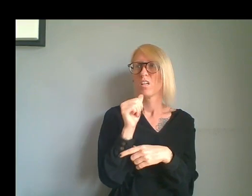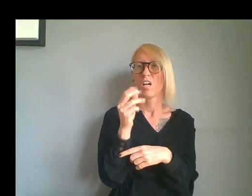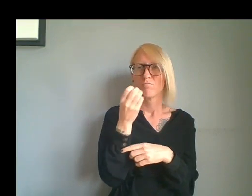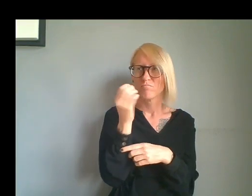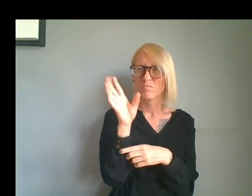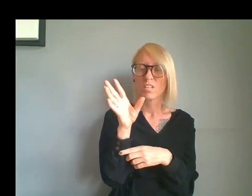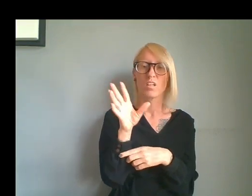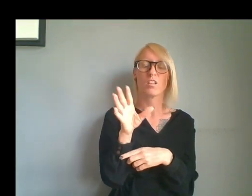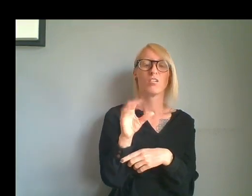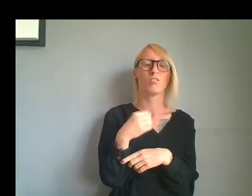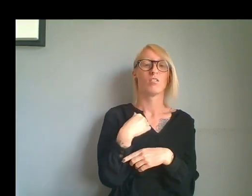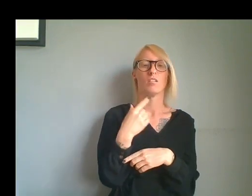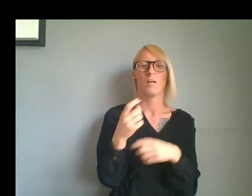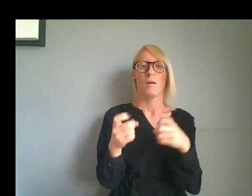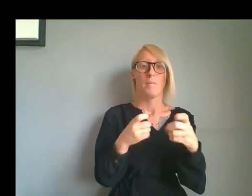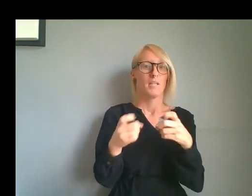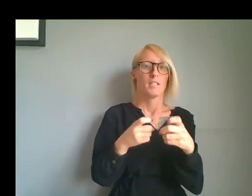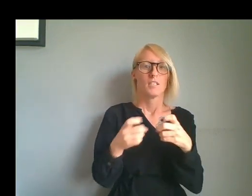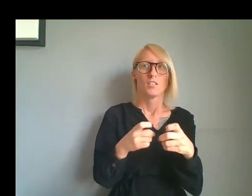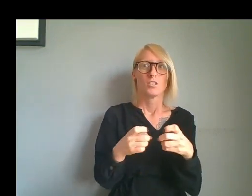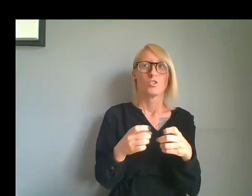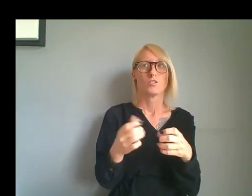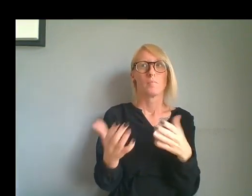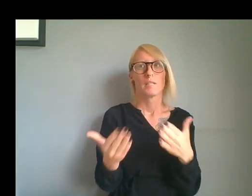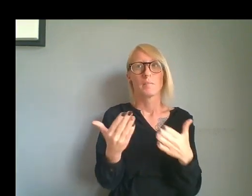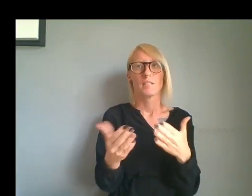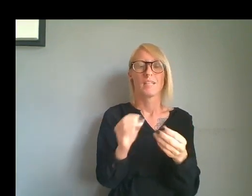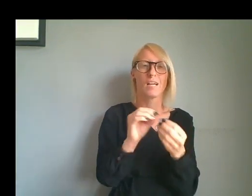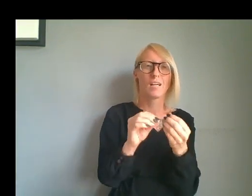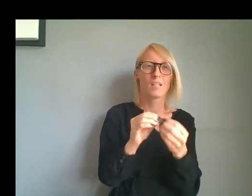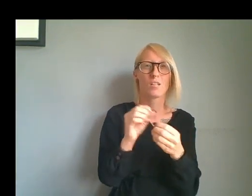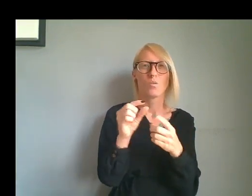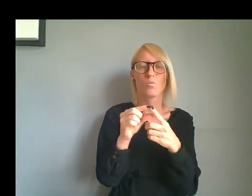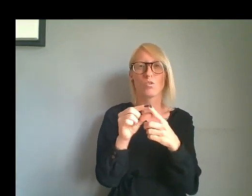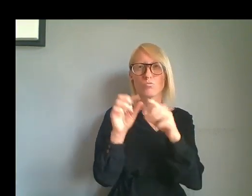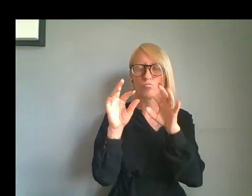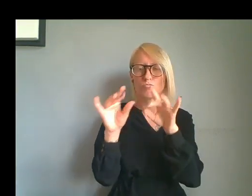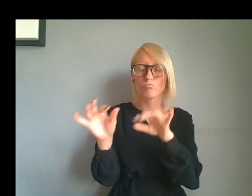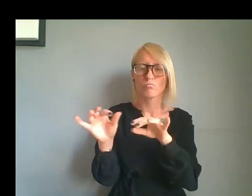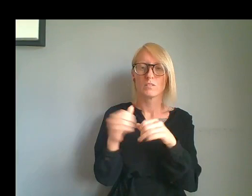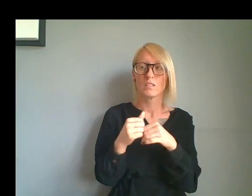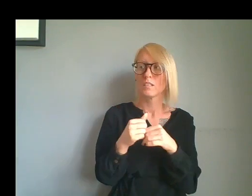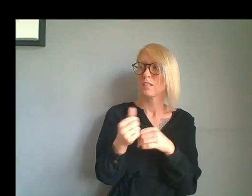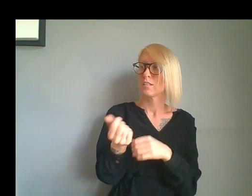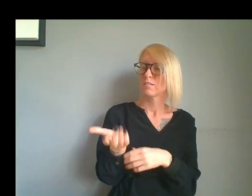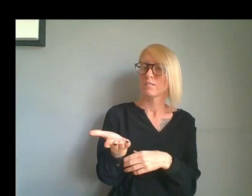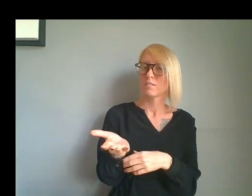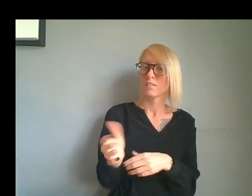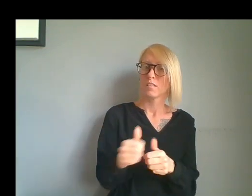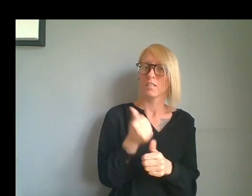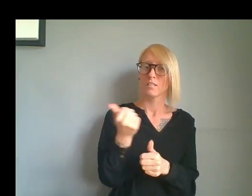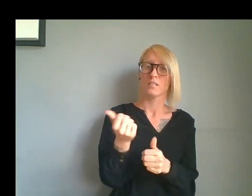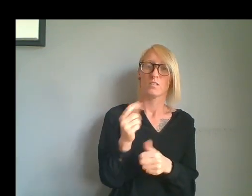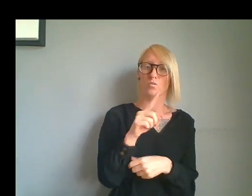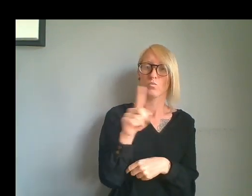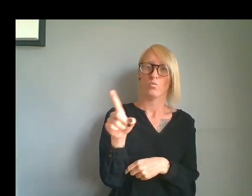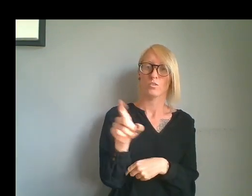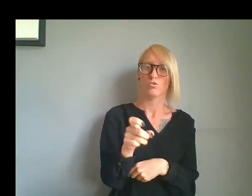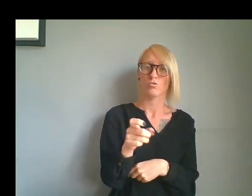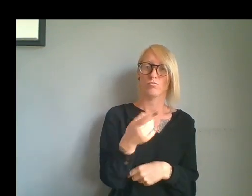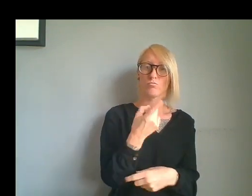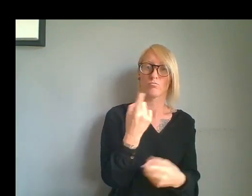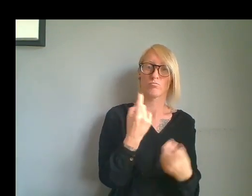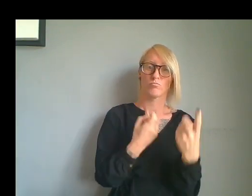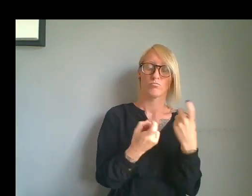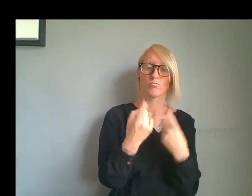or manage, maybe you just need to edit the words in it. So does anyone have any questions about Google Alerts? That's definitely the one